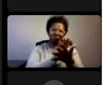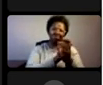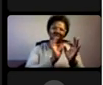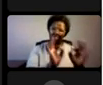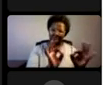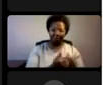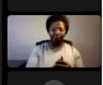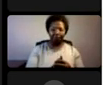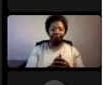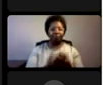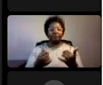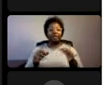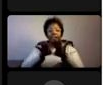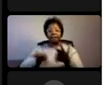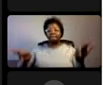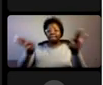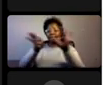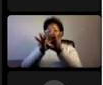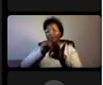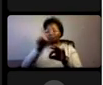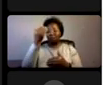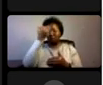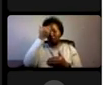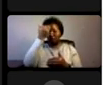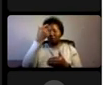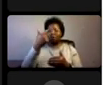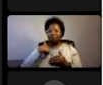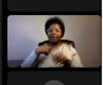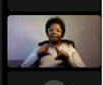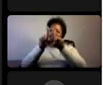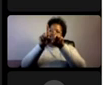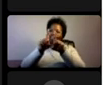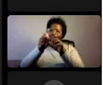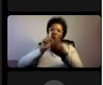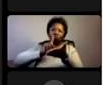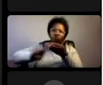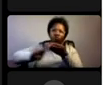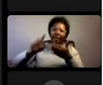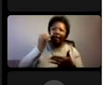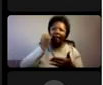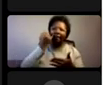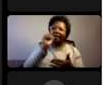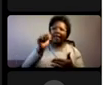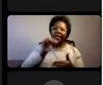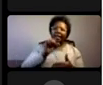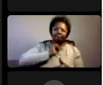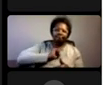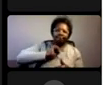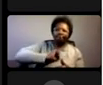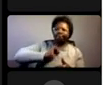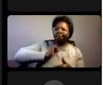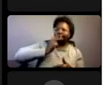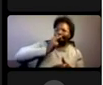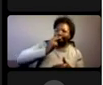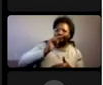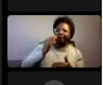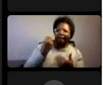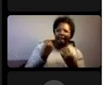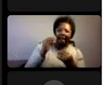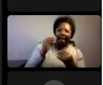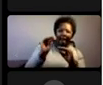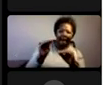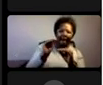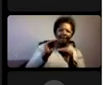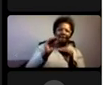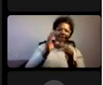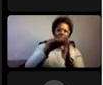to note that we will continue our asymptomatic testing protocol as well. So on Wednesday, January 5th, and